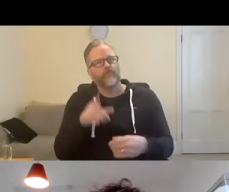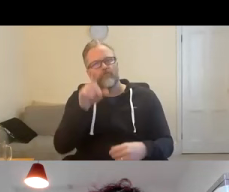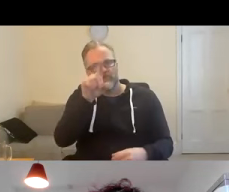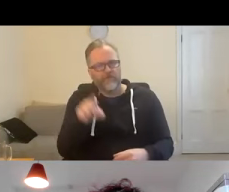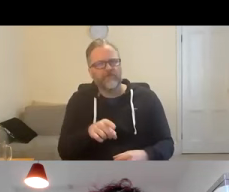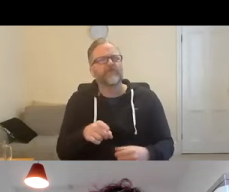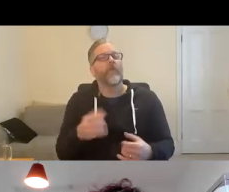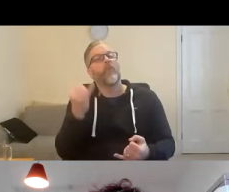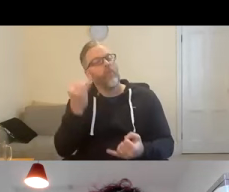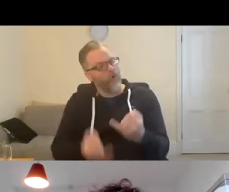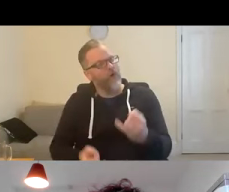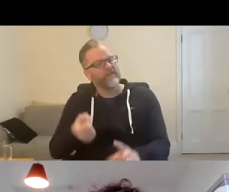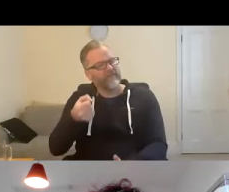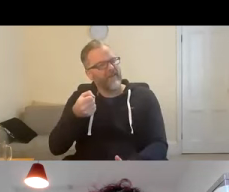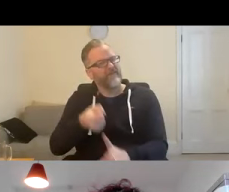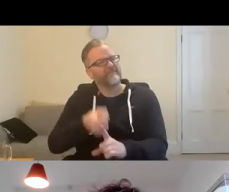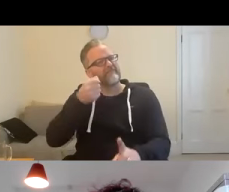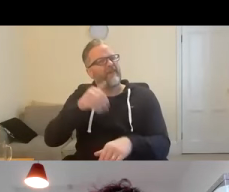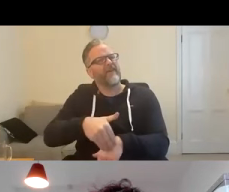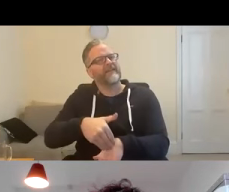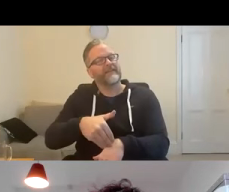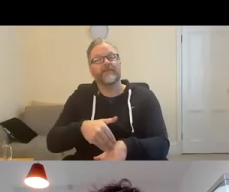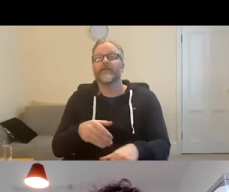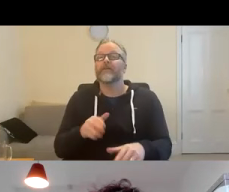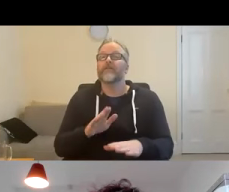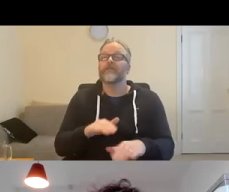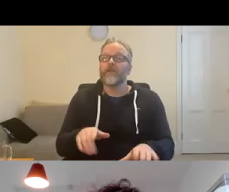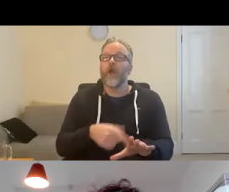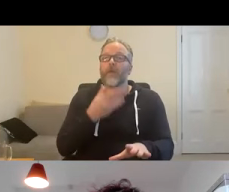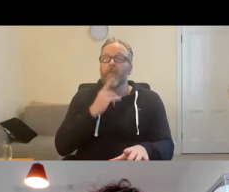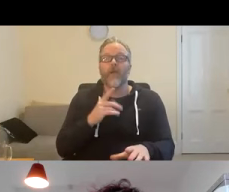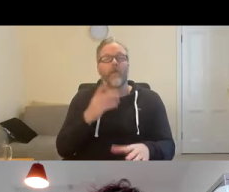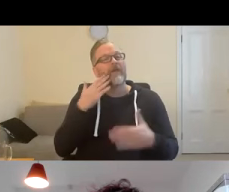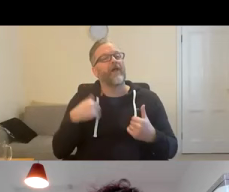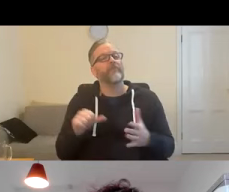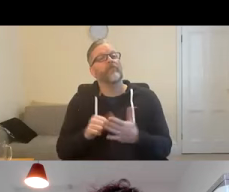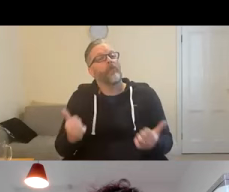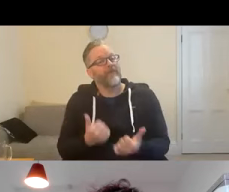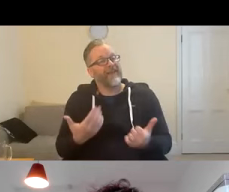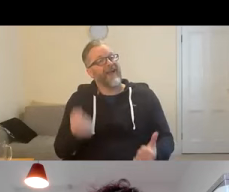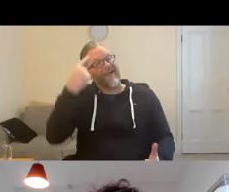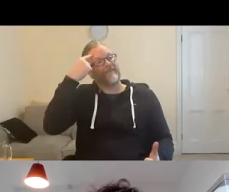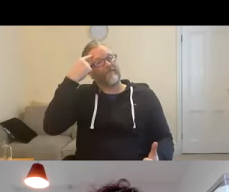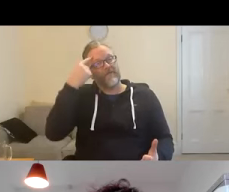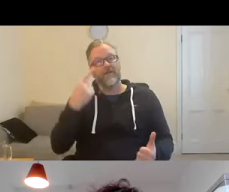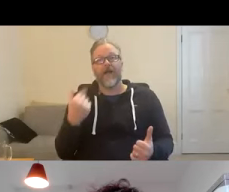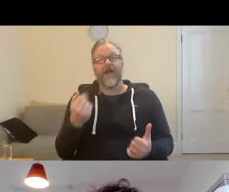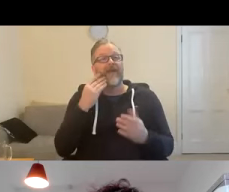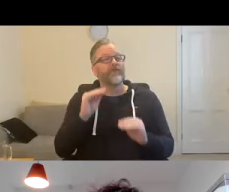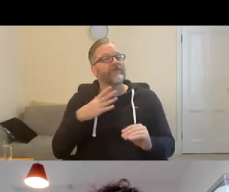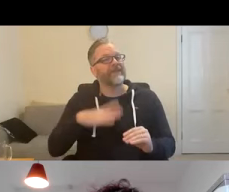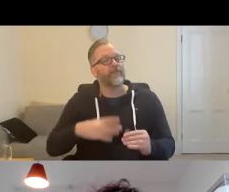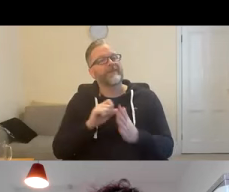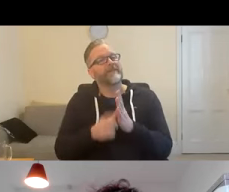be disproportionately affected. So children and young people with existing mental health problems, those with educational needs